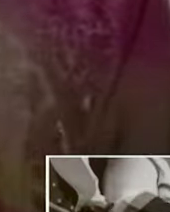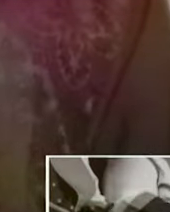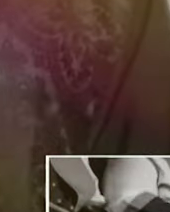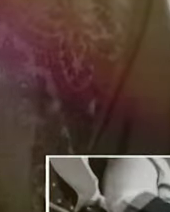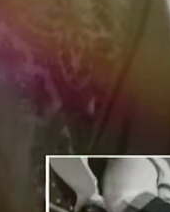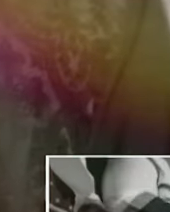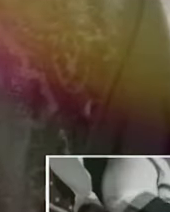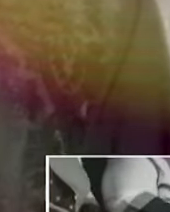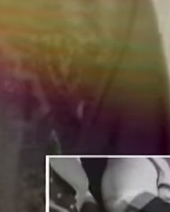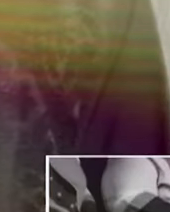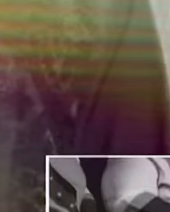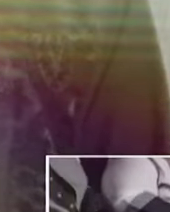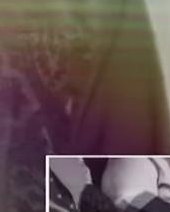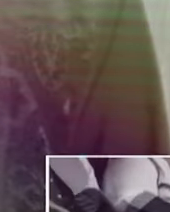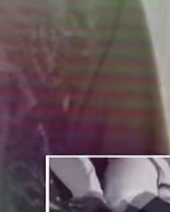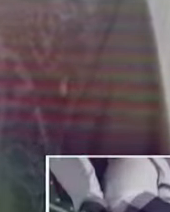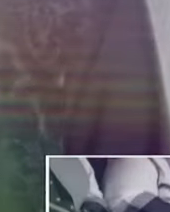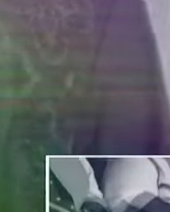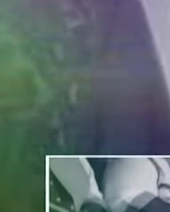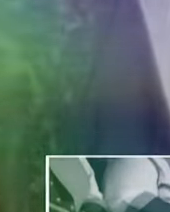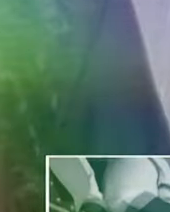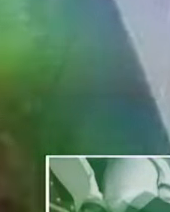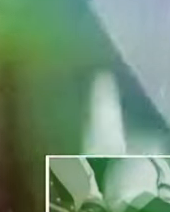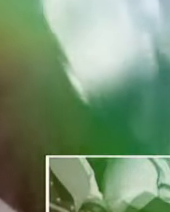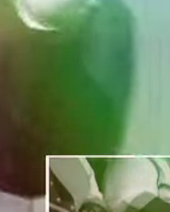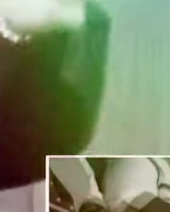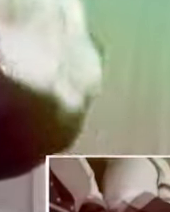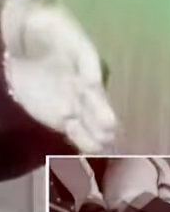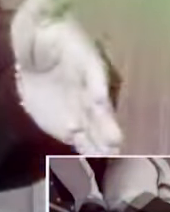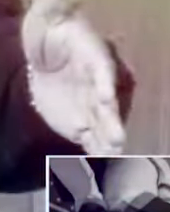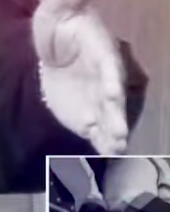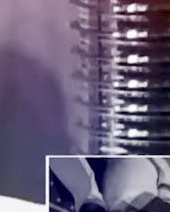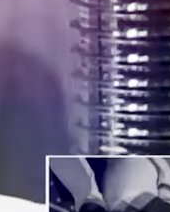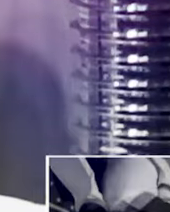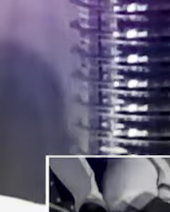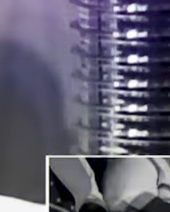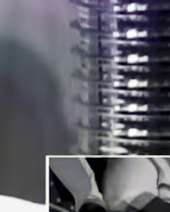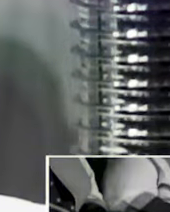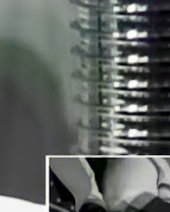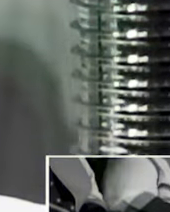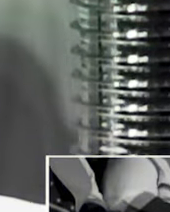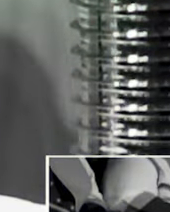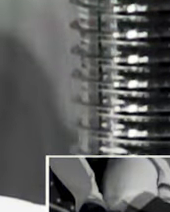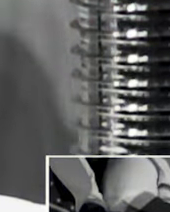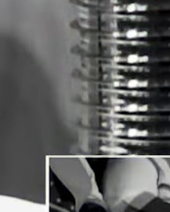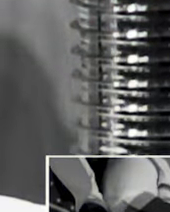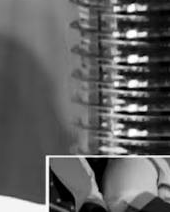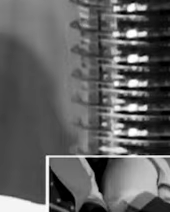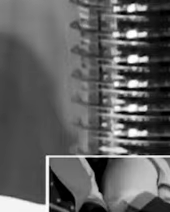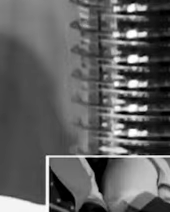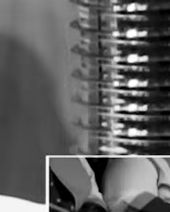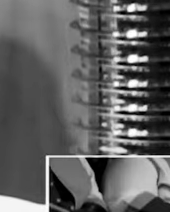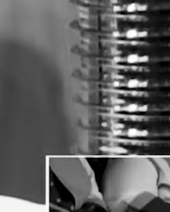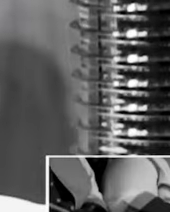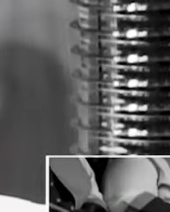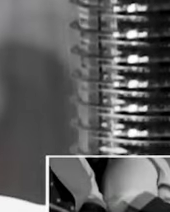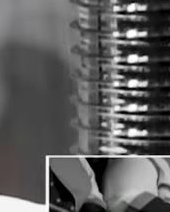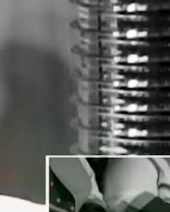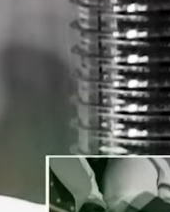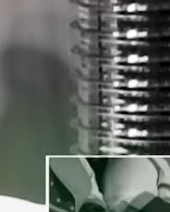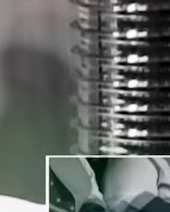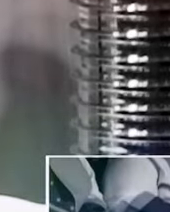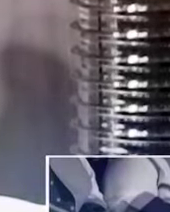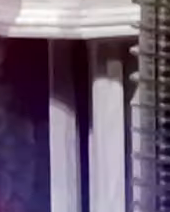from the same cup, the reality is that this table always has